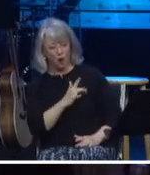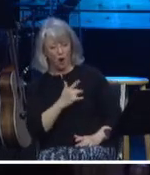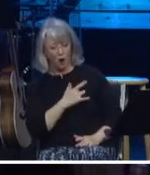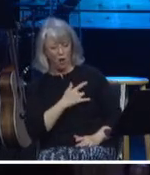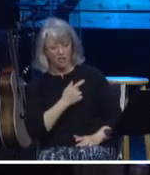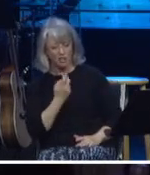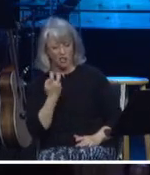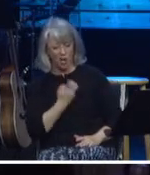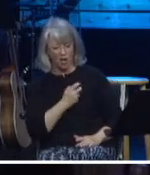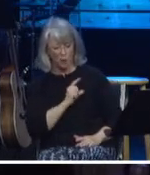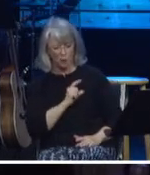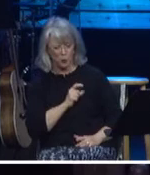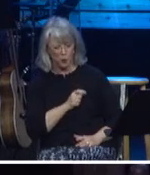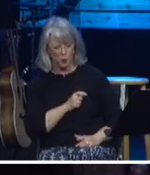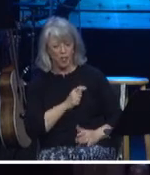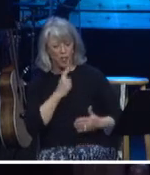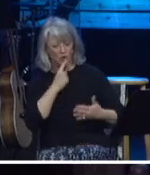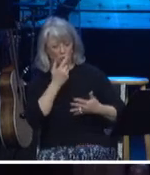to see.